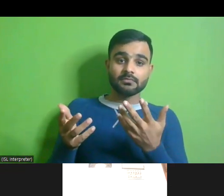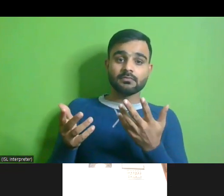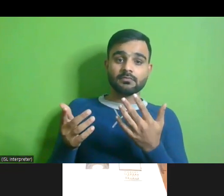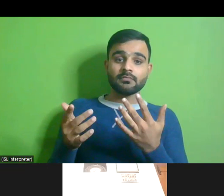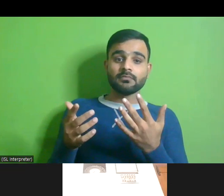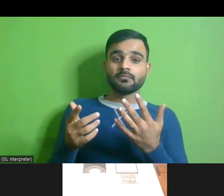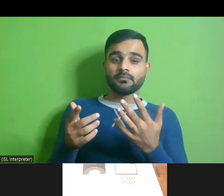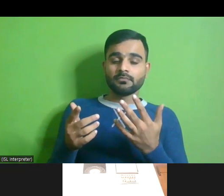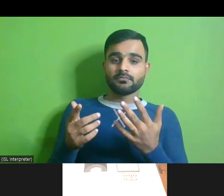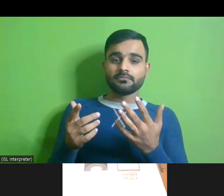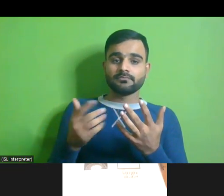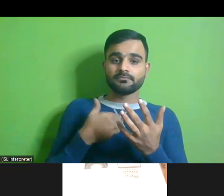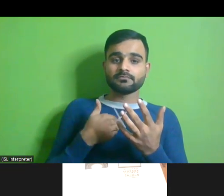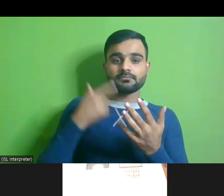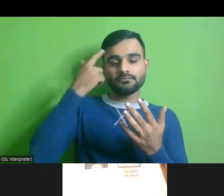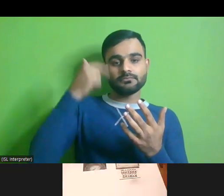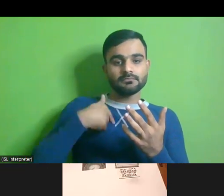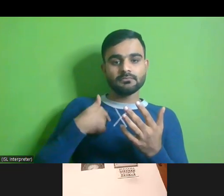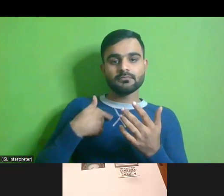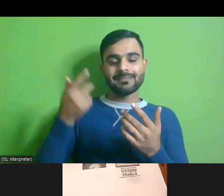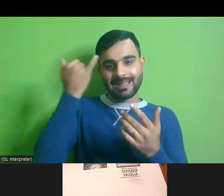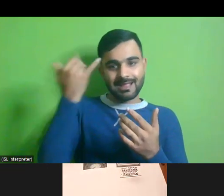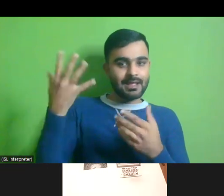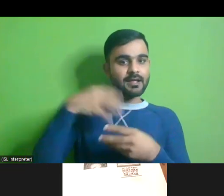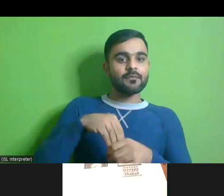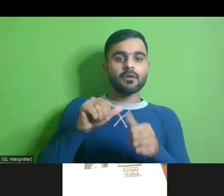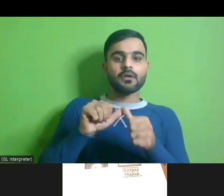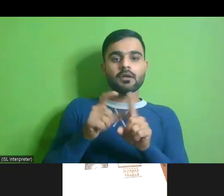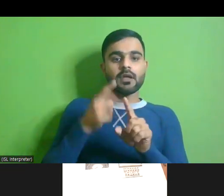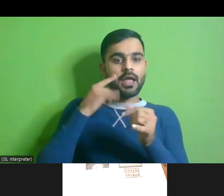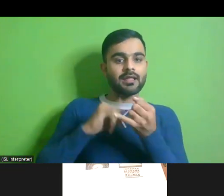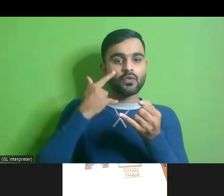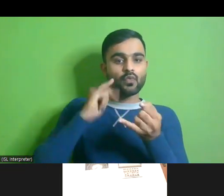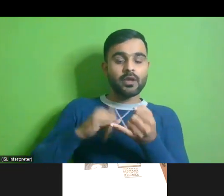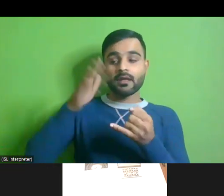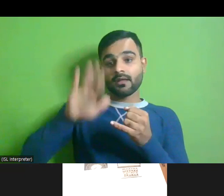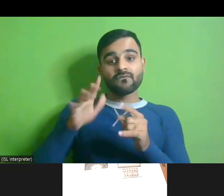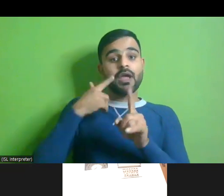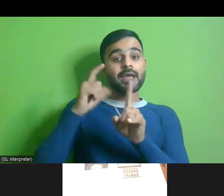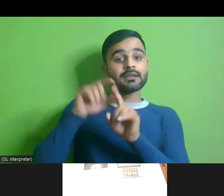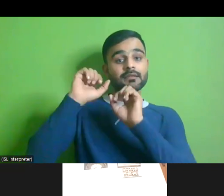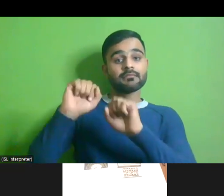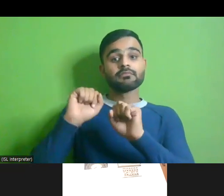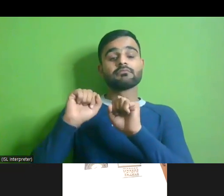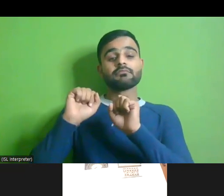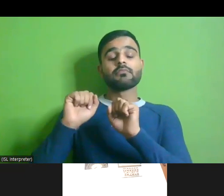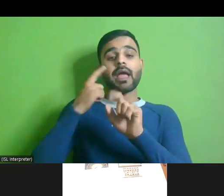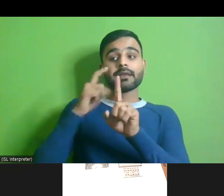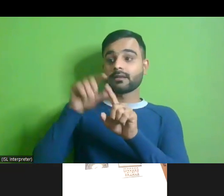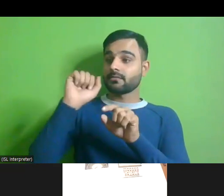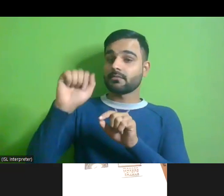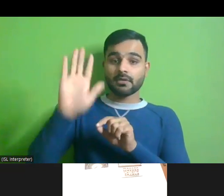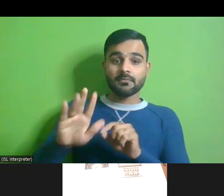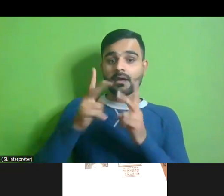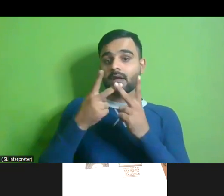you know, like, so I think we have to get rid of this idea that Adivasis didn't have dignity. They did have, they've had dignity. It's just